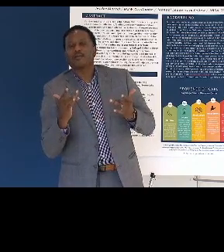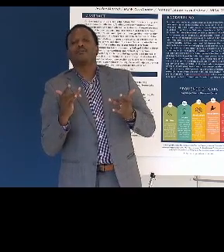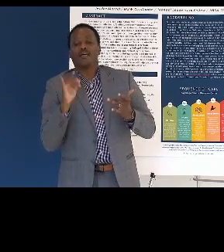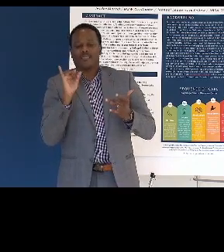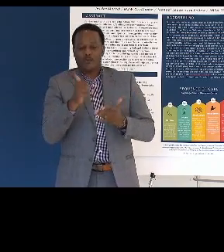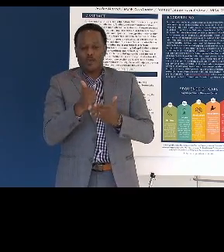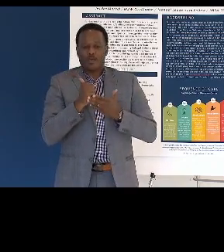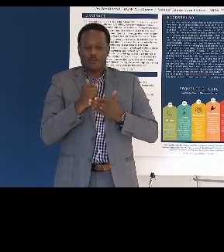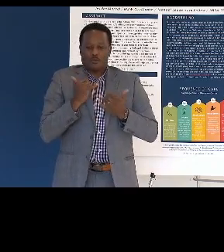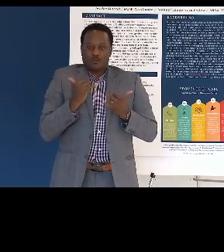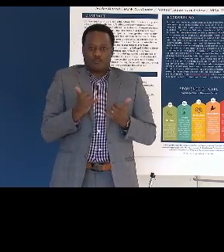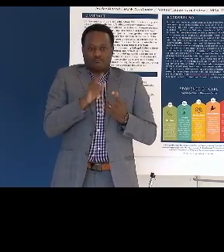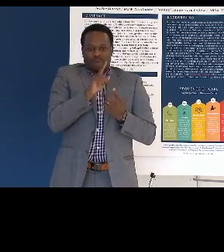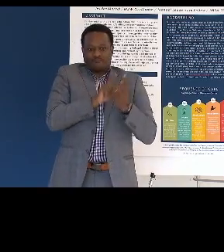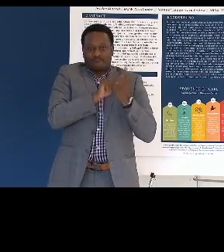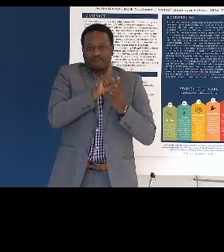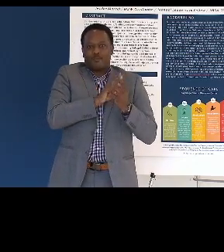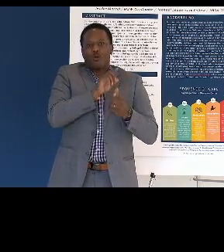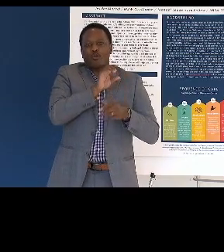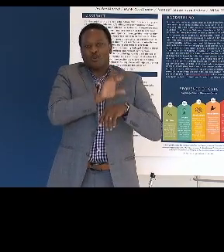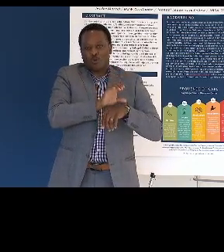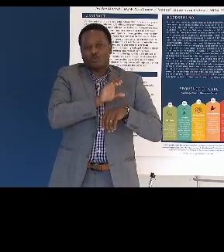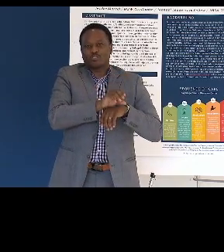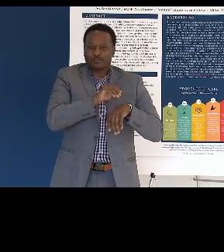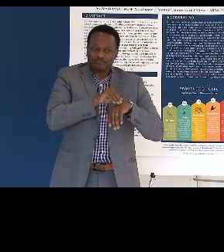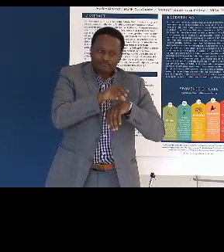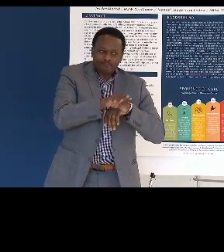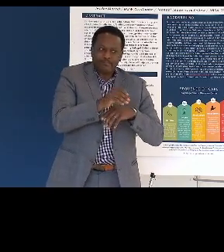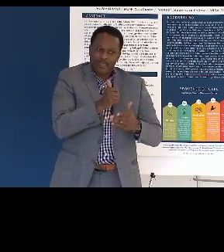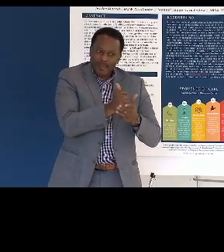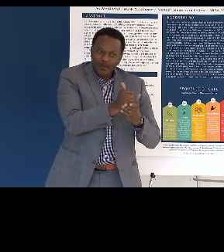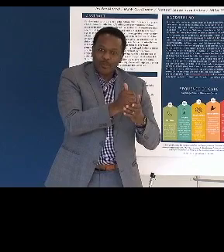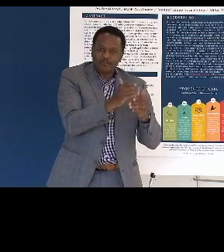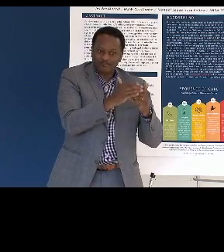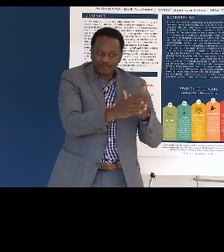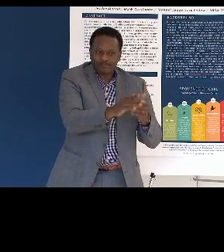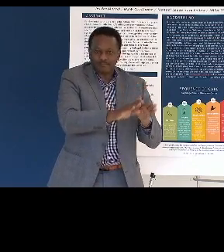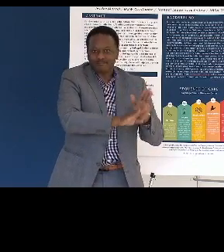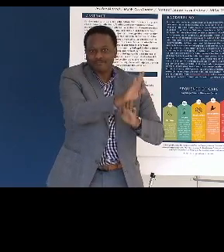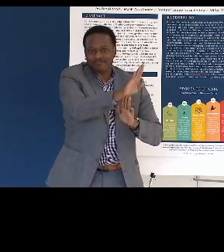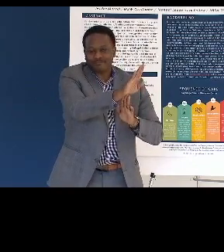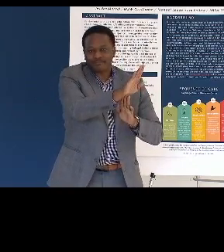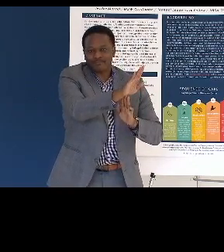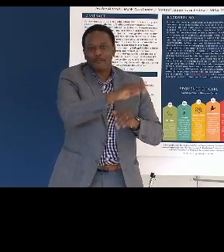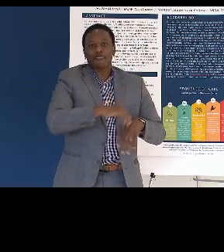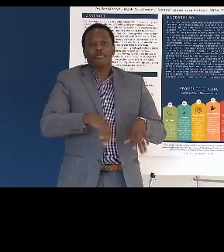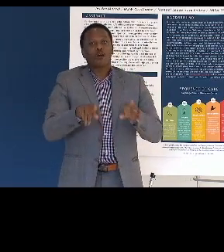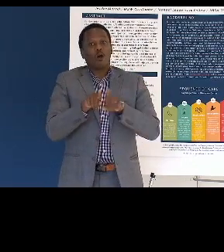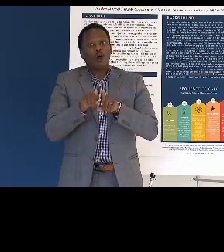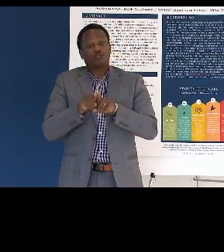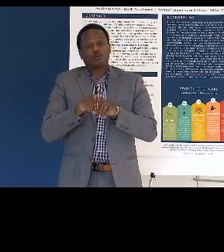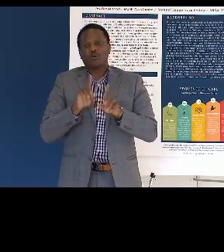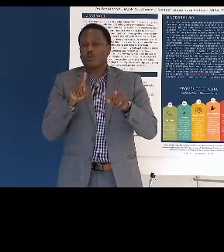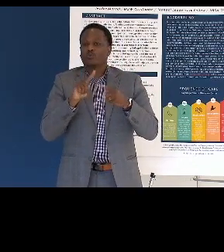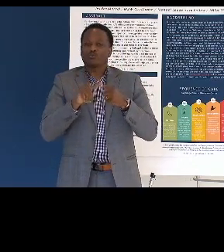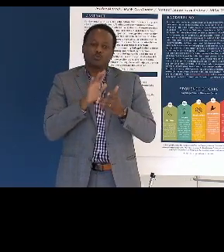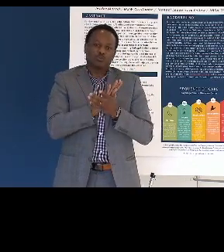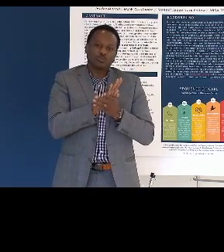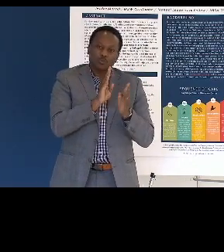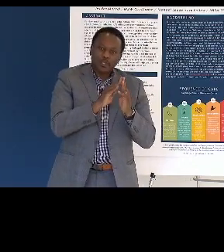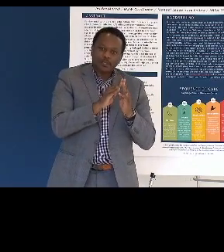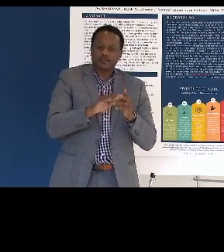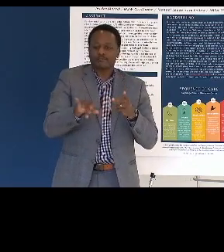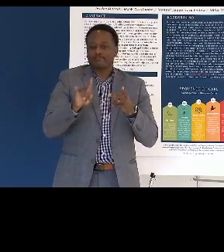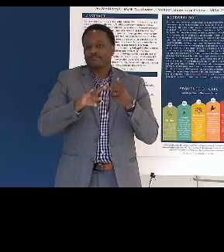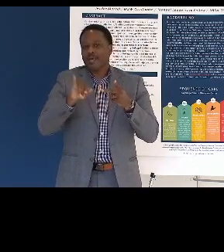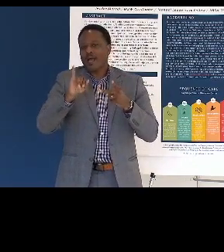as well. And then lastly, they would also attend school meetings, IEP meetings